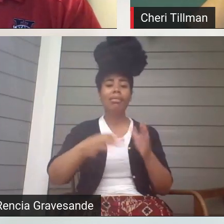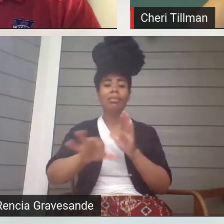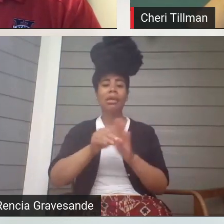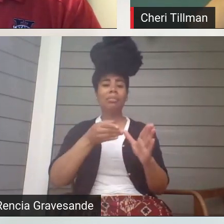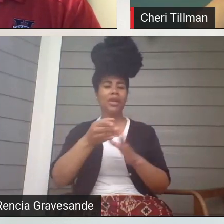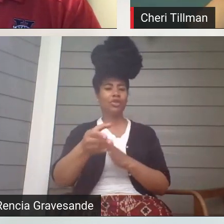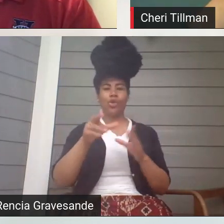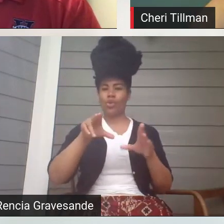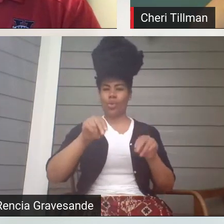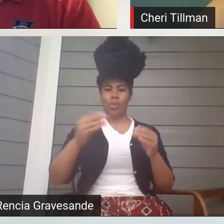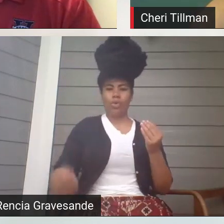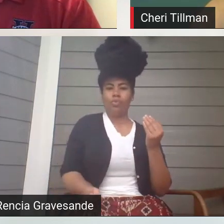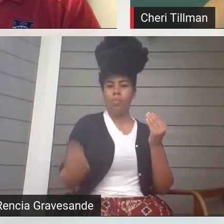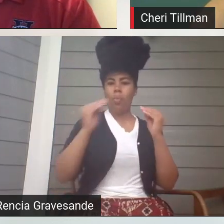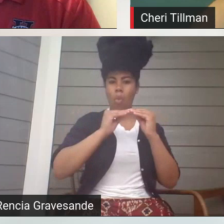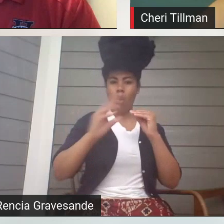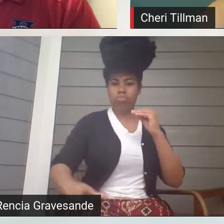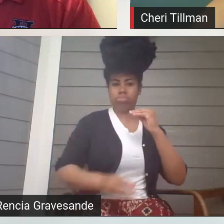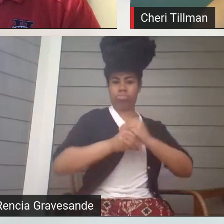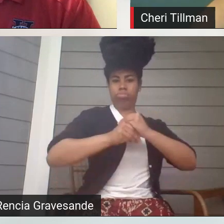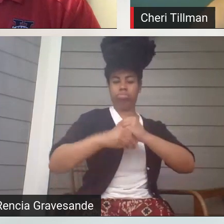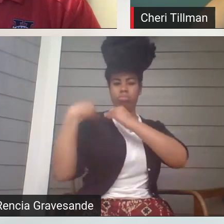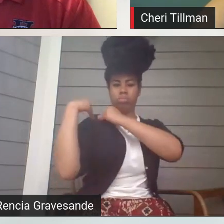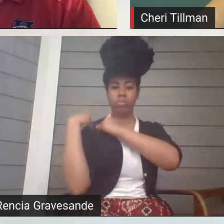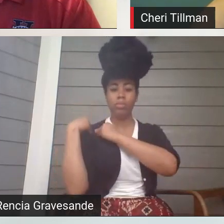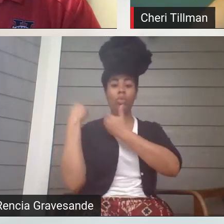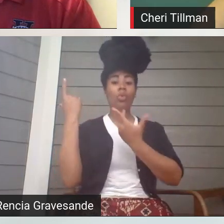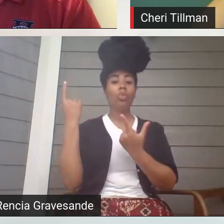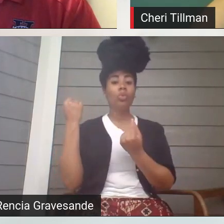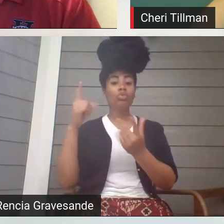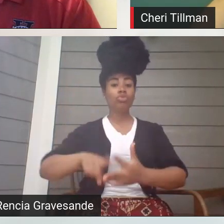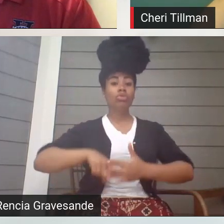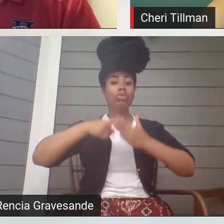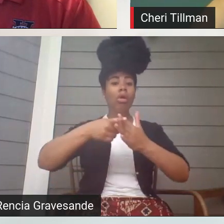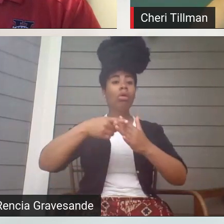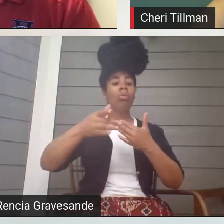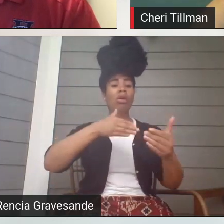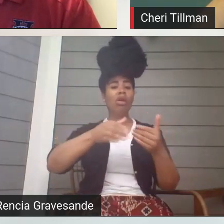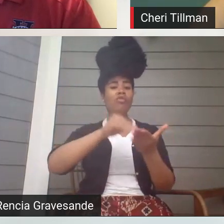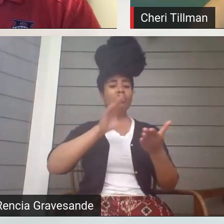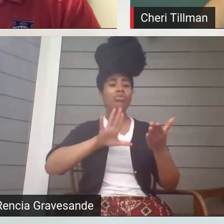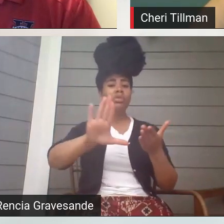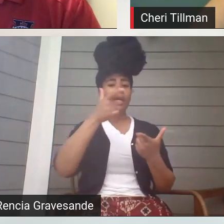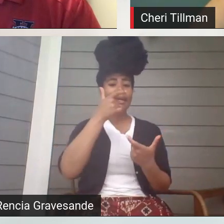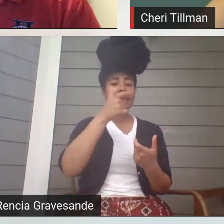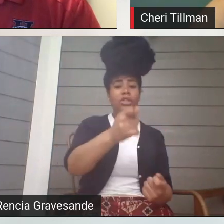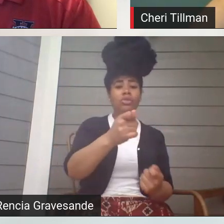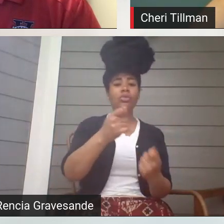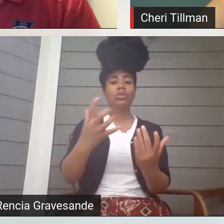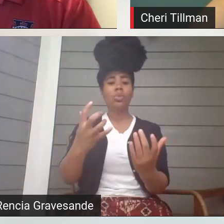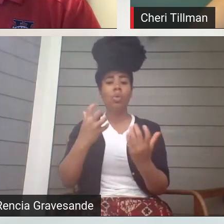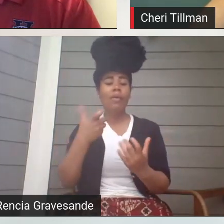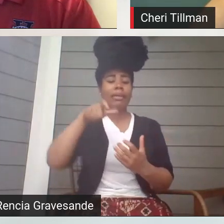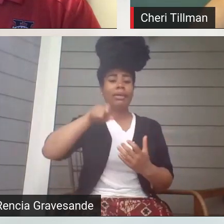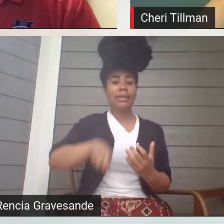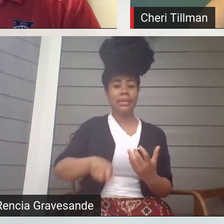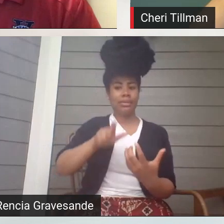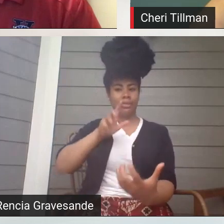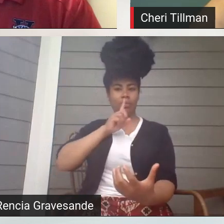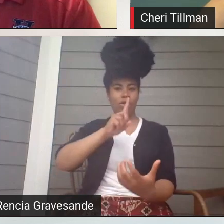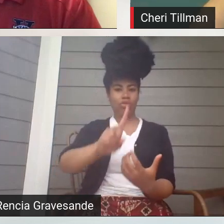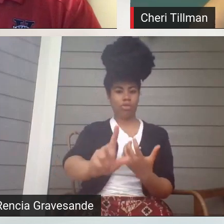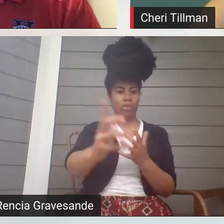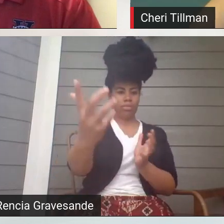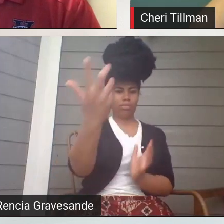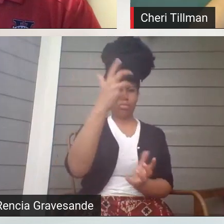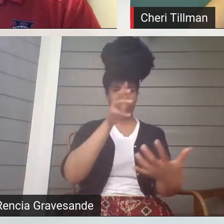really going to start off the bat by helping the student, based on their interests and needs, fix a program of study for them. We're